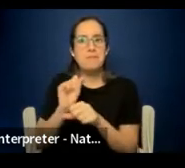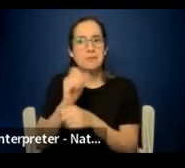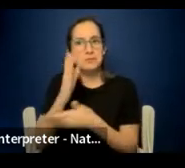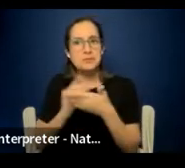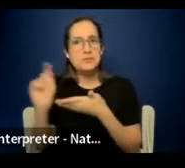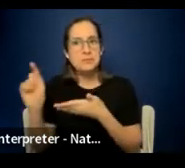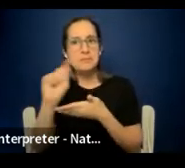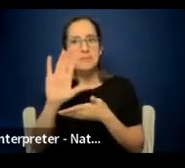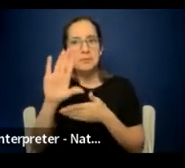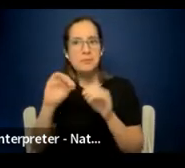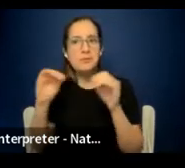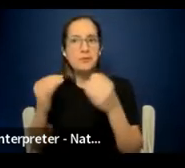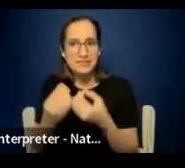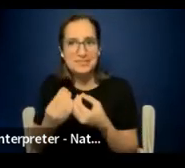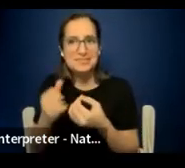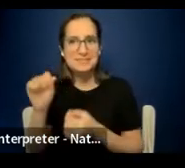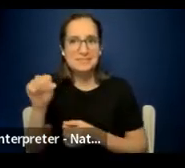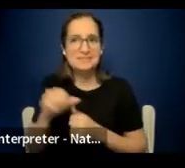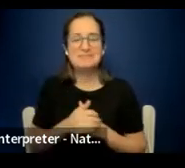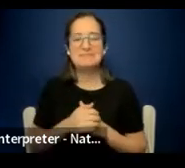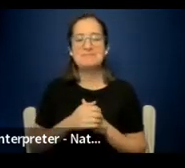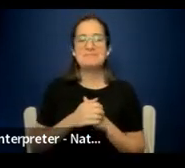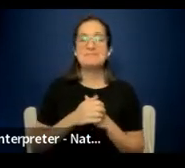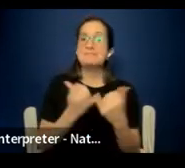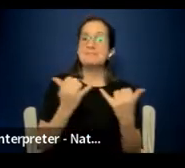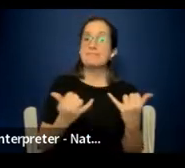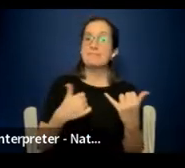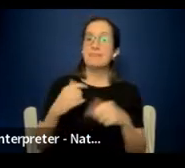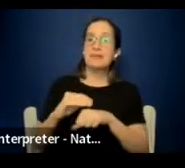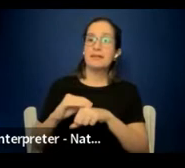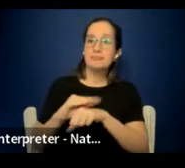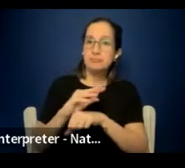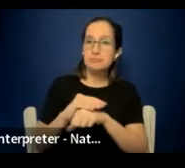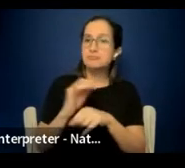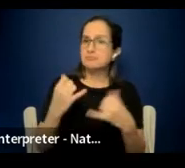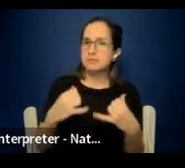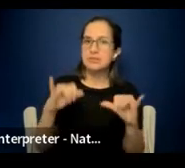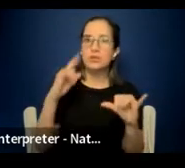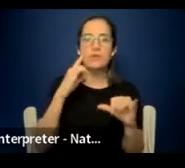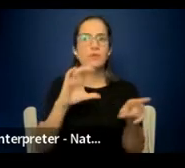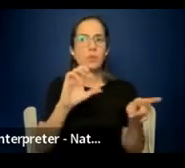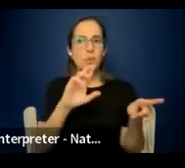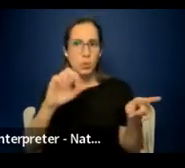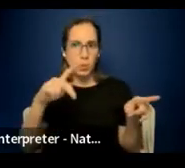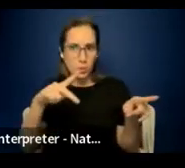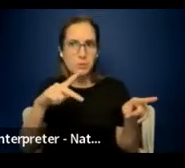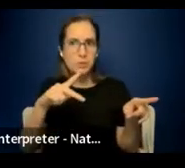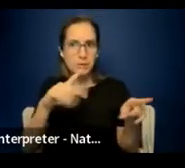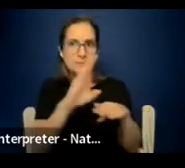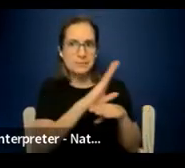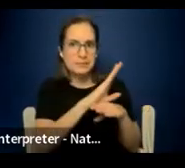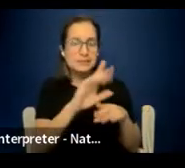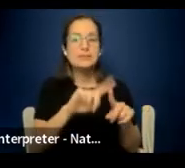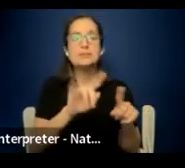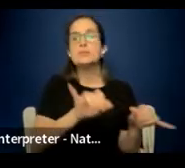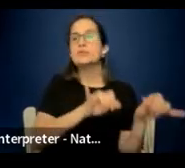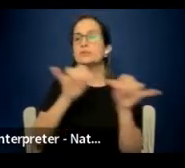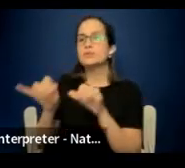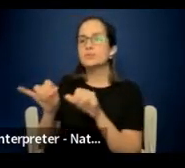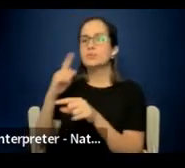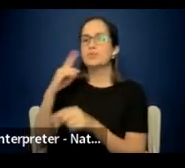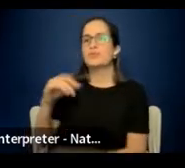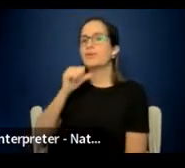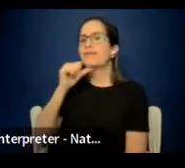years. And I currently consult still to the corporate sector, but also to the nonprofit sector on